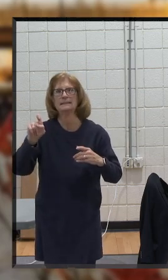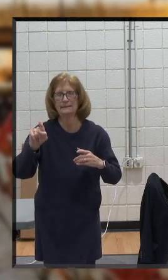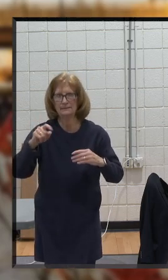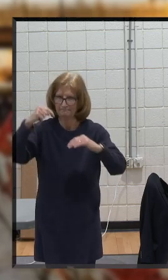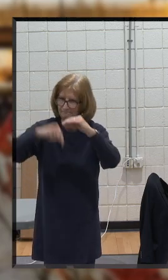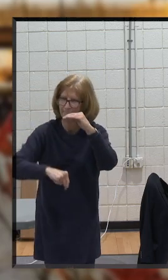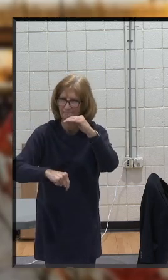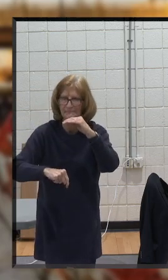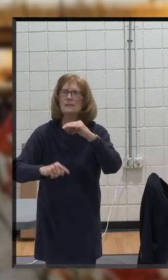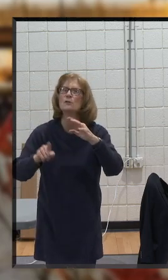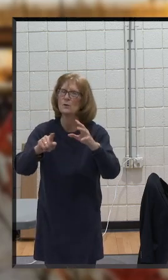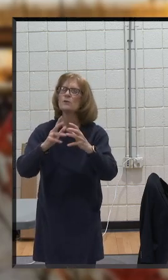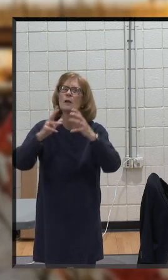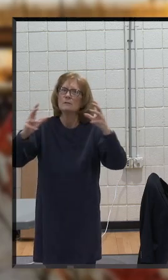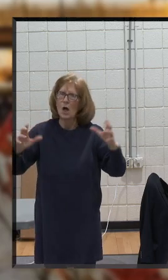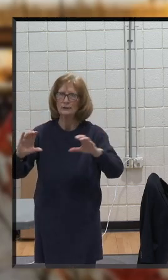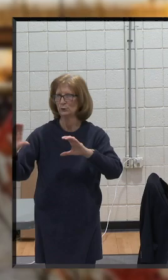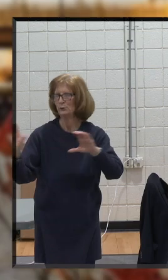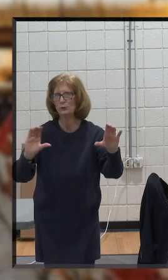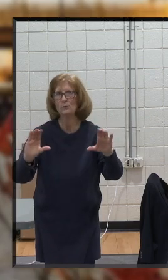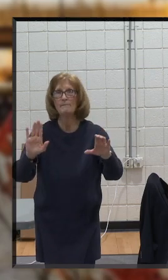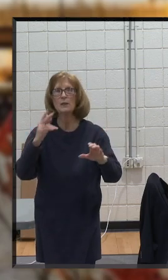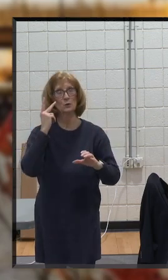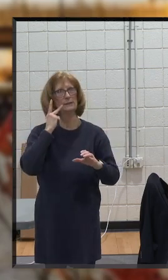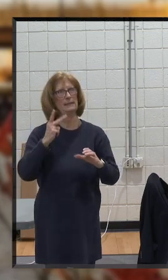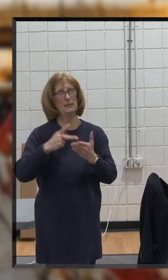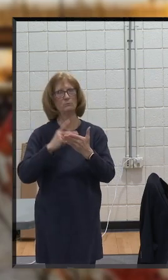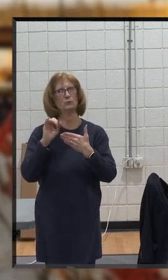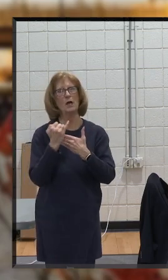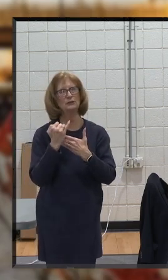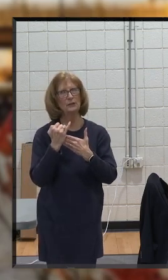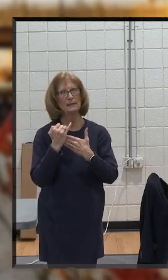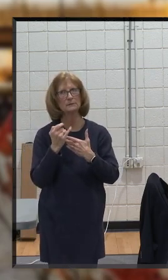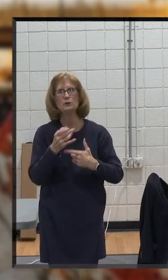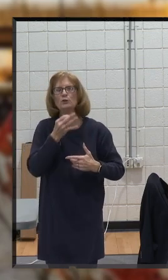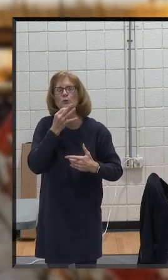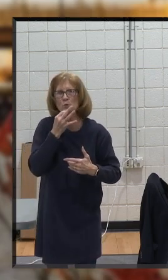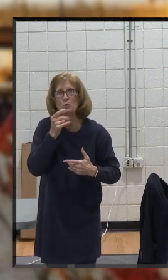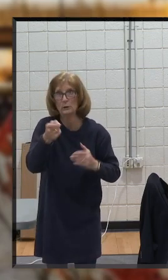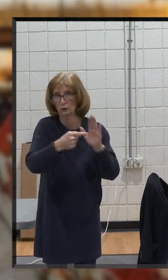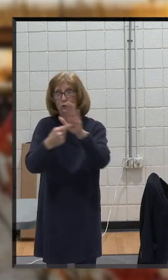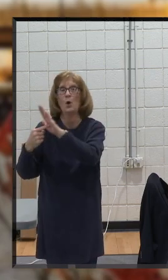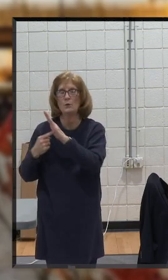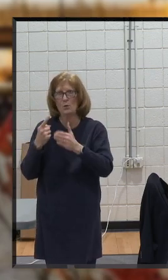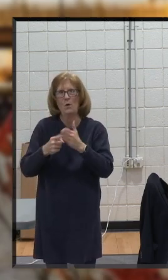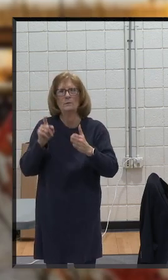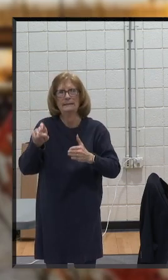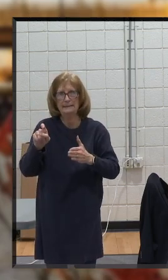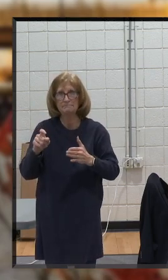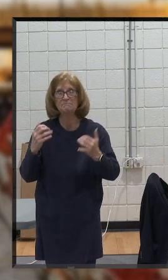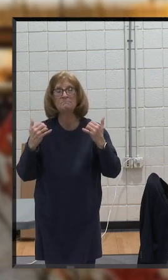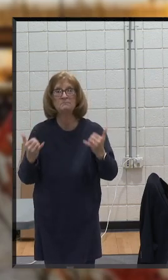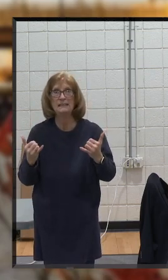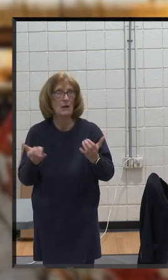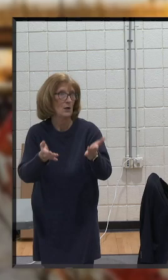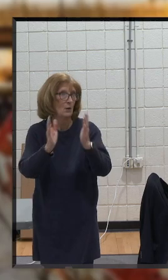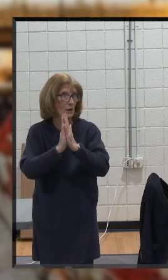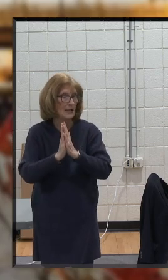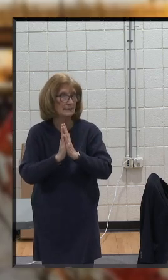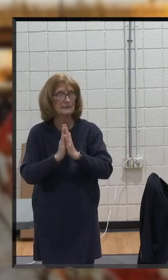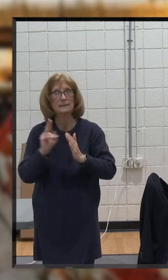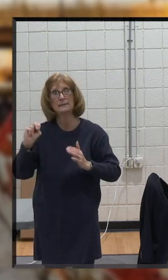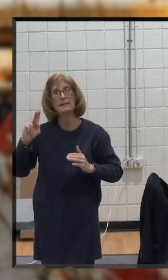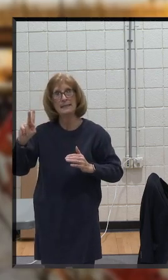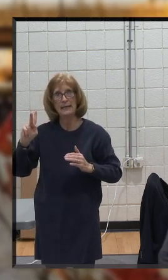and you'll see that this upcoming project will address all of these concerns. So with that, I'm going to turn it over to Nick Burdett